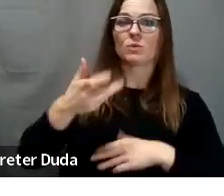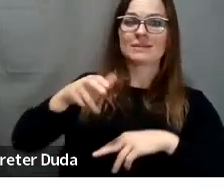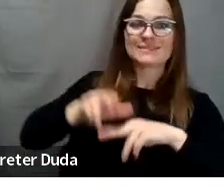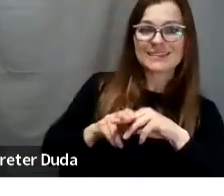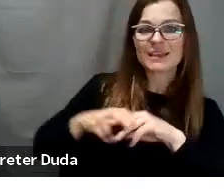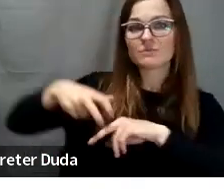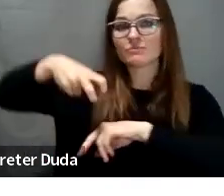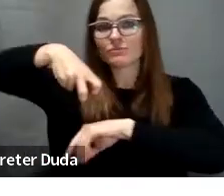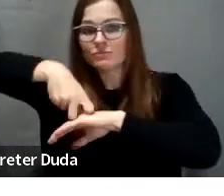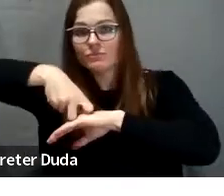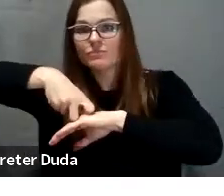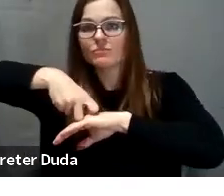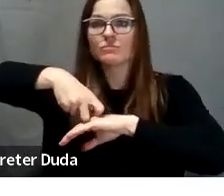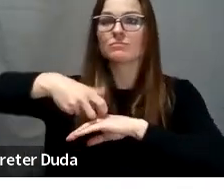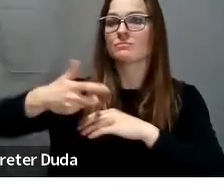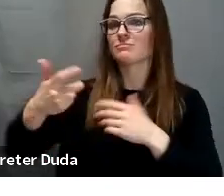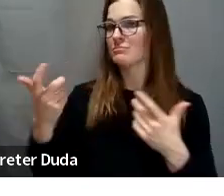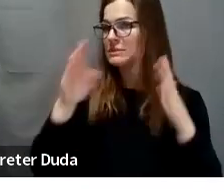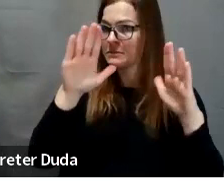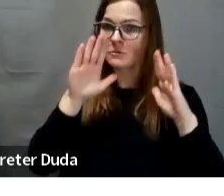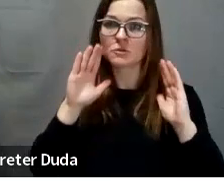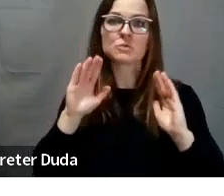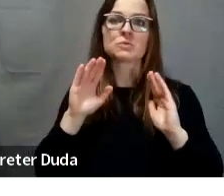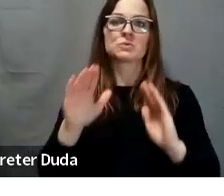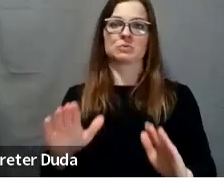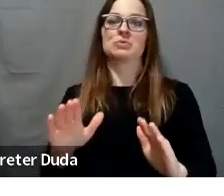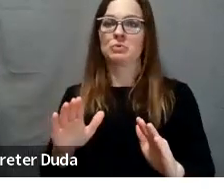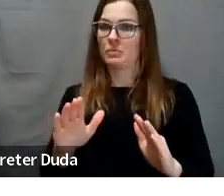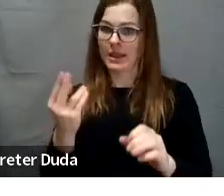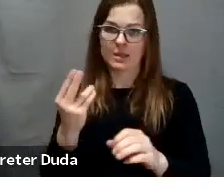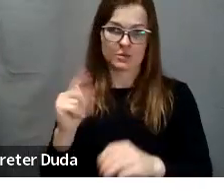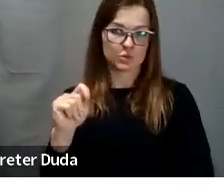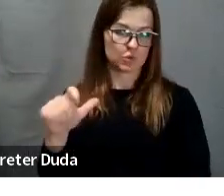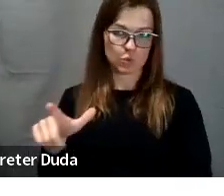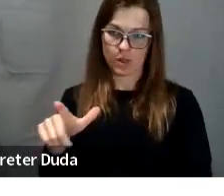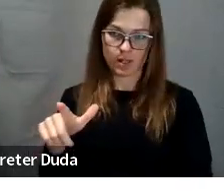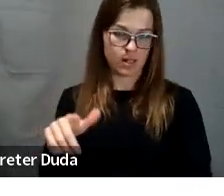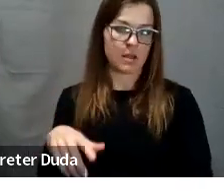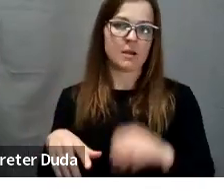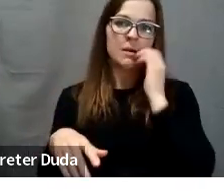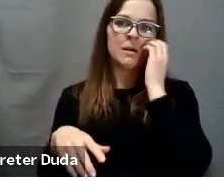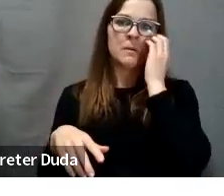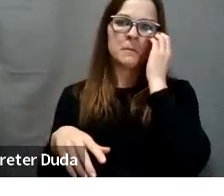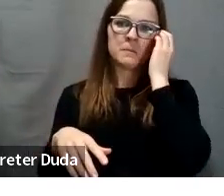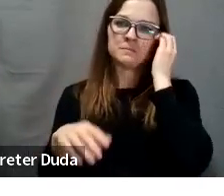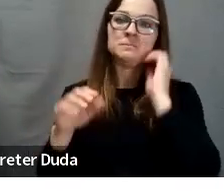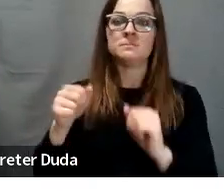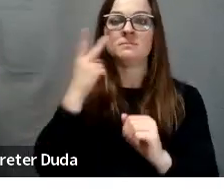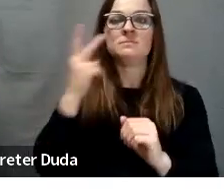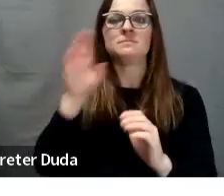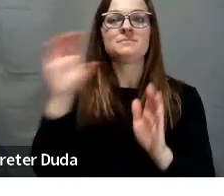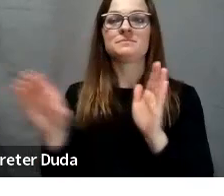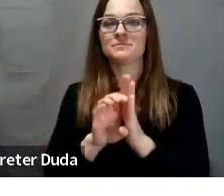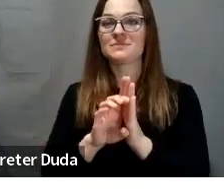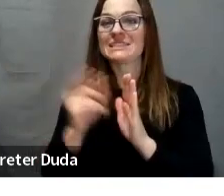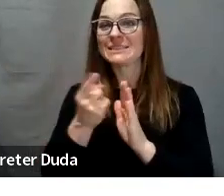be, this is a great universal tool for that. We have an individual who had